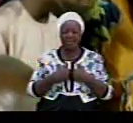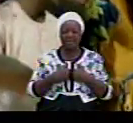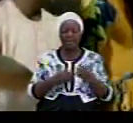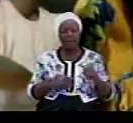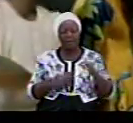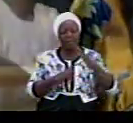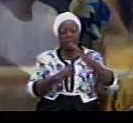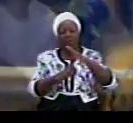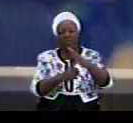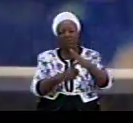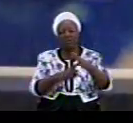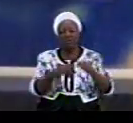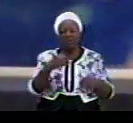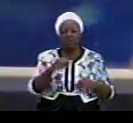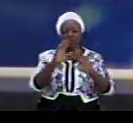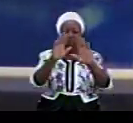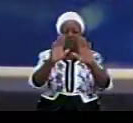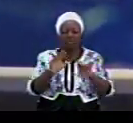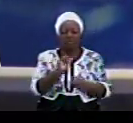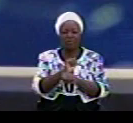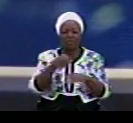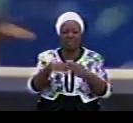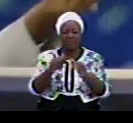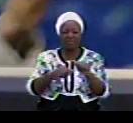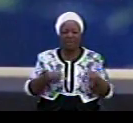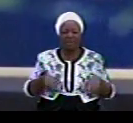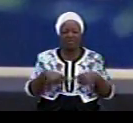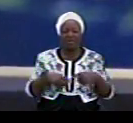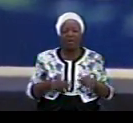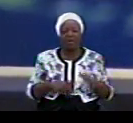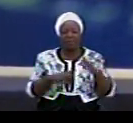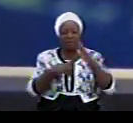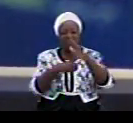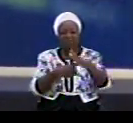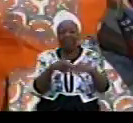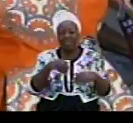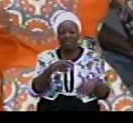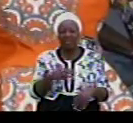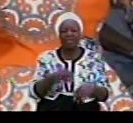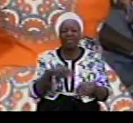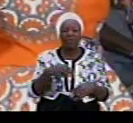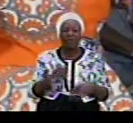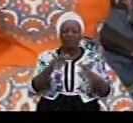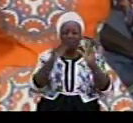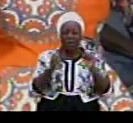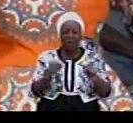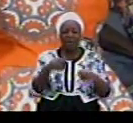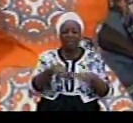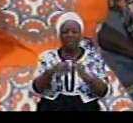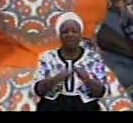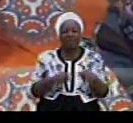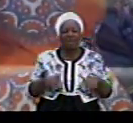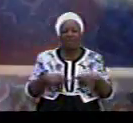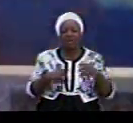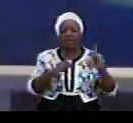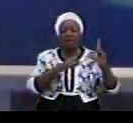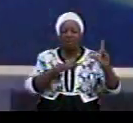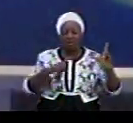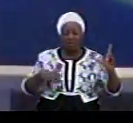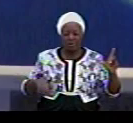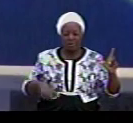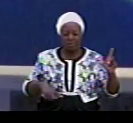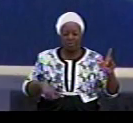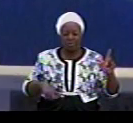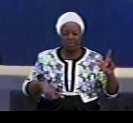Manifestation of miracle in every life. Manifestation of power in every life. That, Lord, this